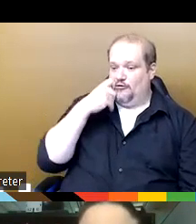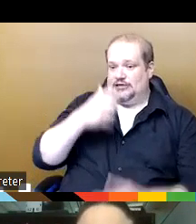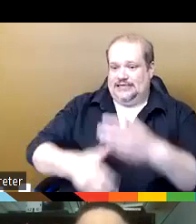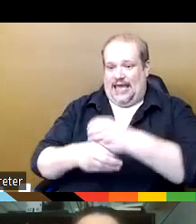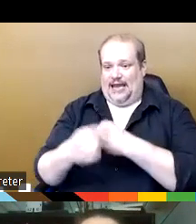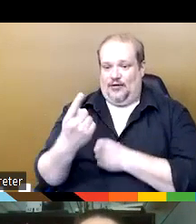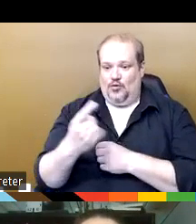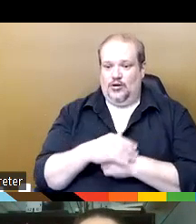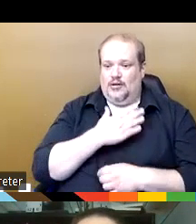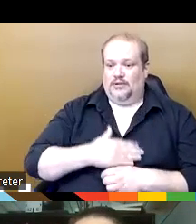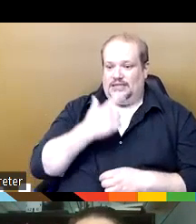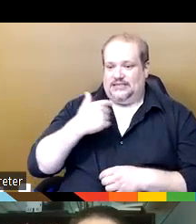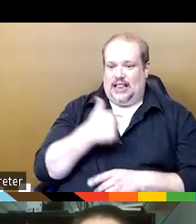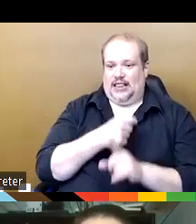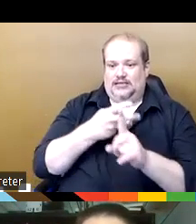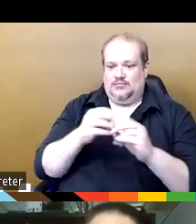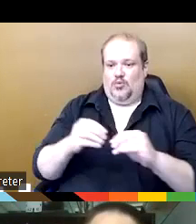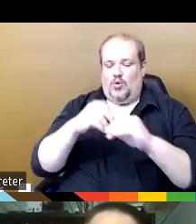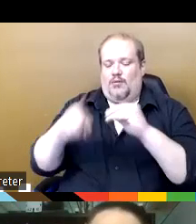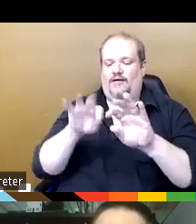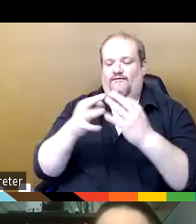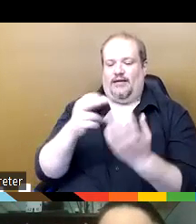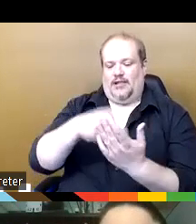there. Please tell us more about Family Project.